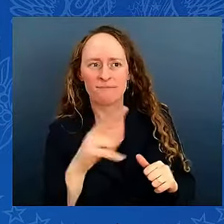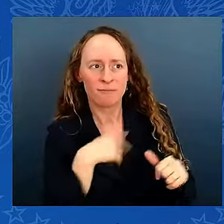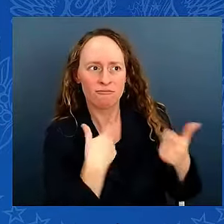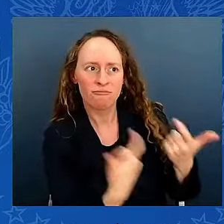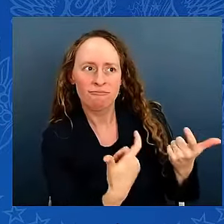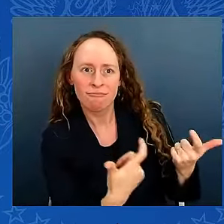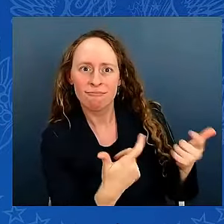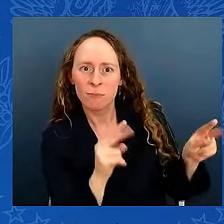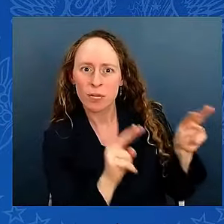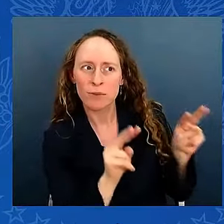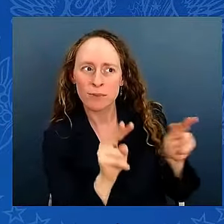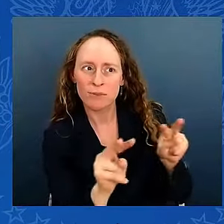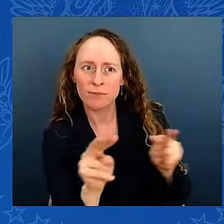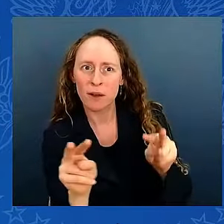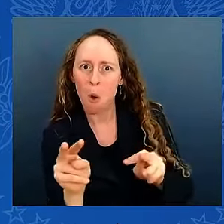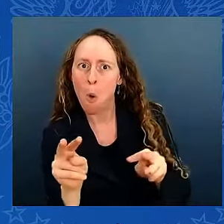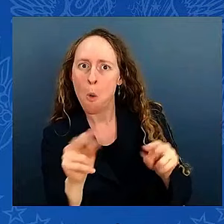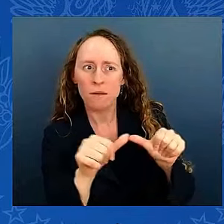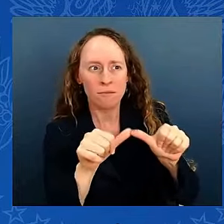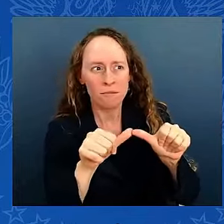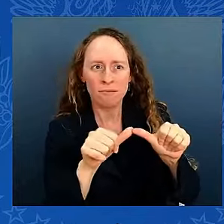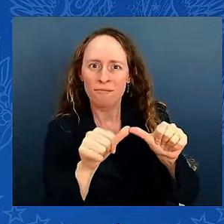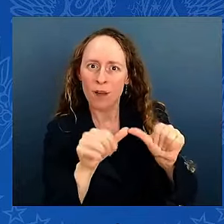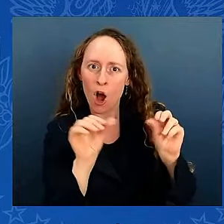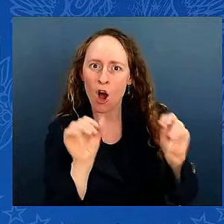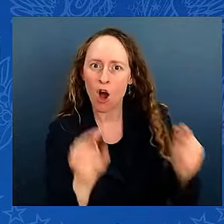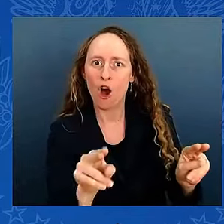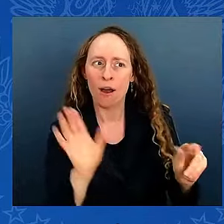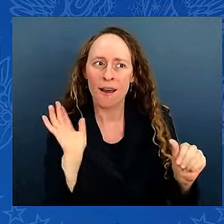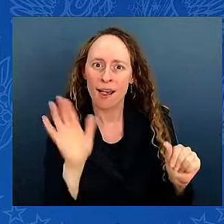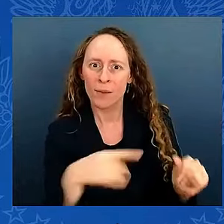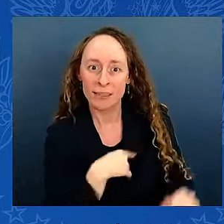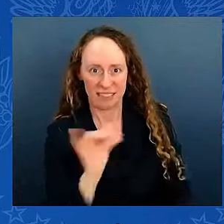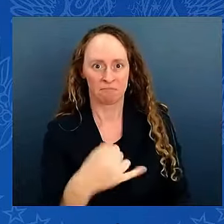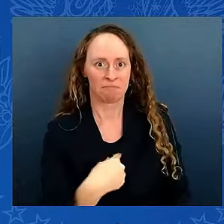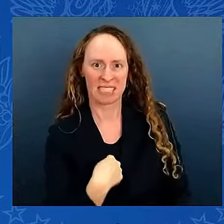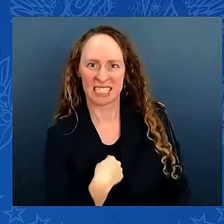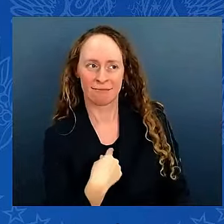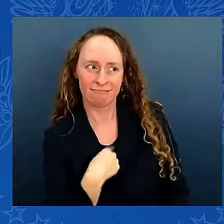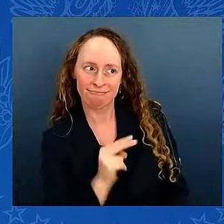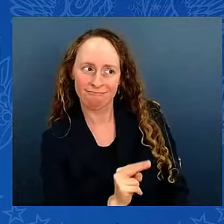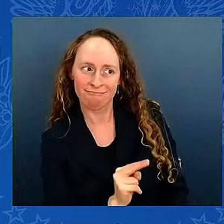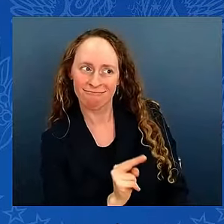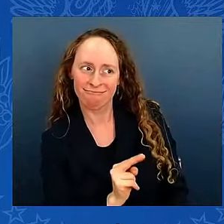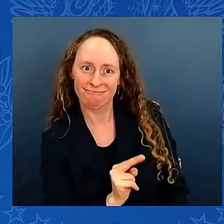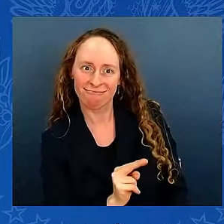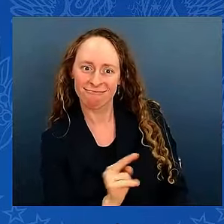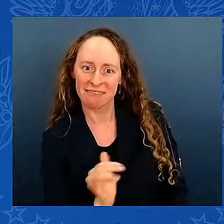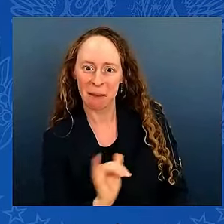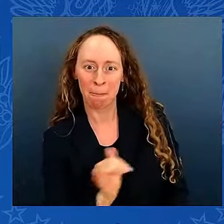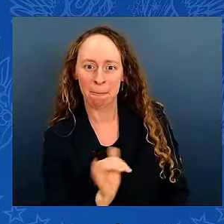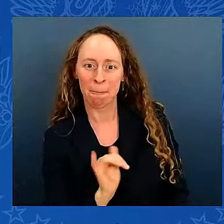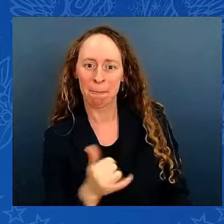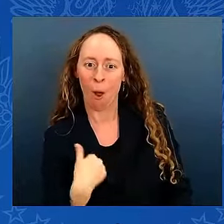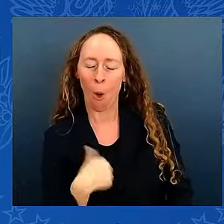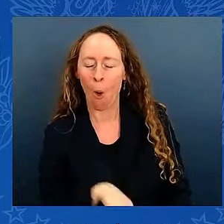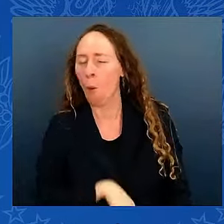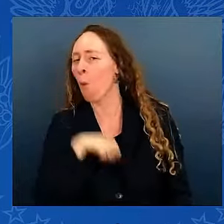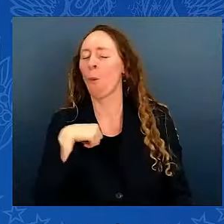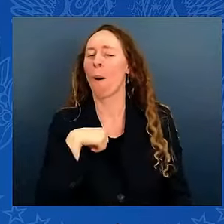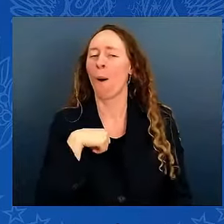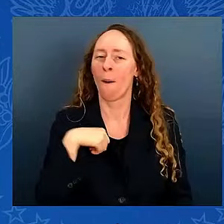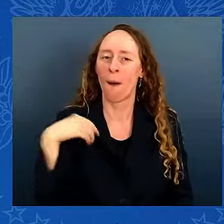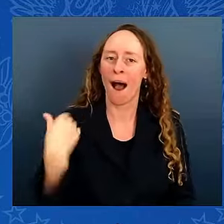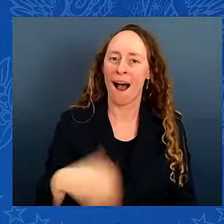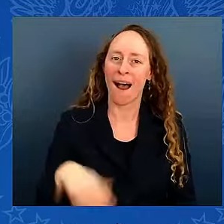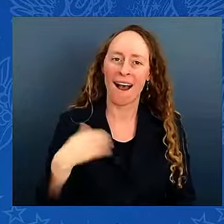But in fairness, I had the TV on in the Oval Office as well. We felt so much pride, and I'm honored to welcome